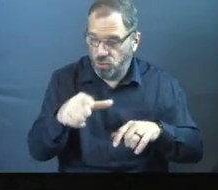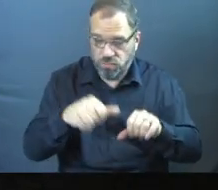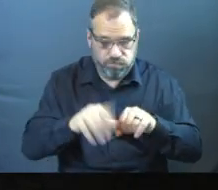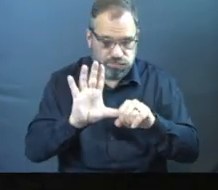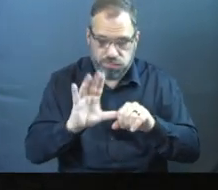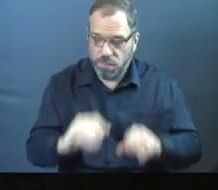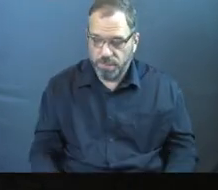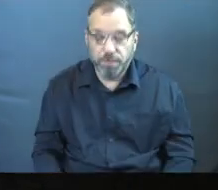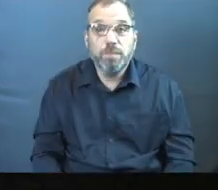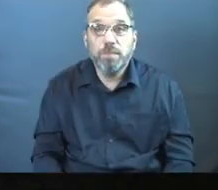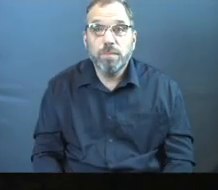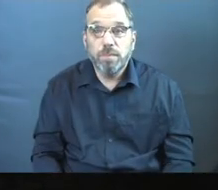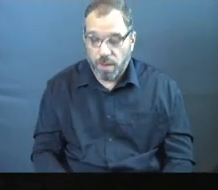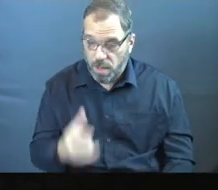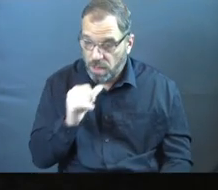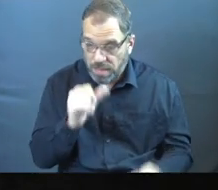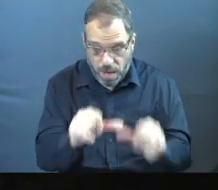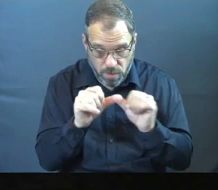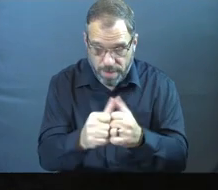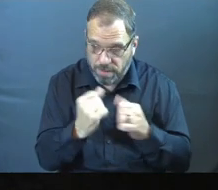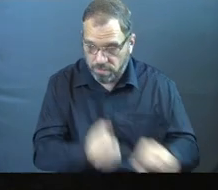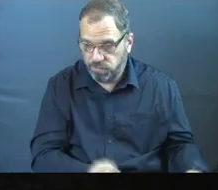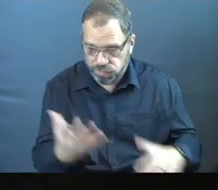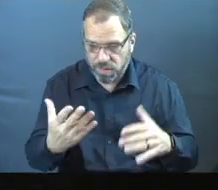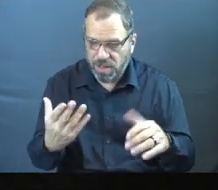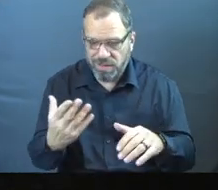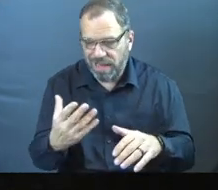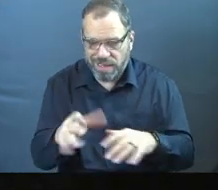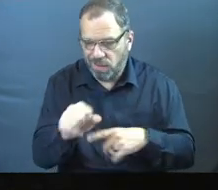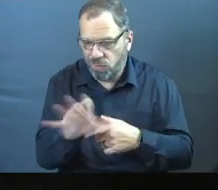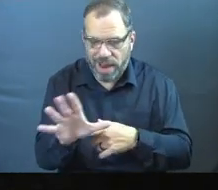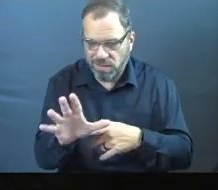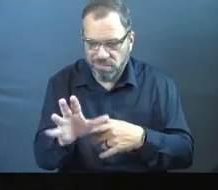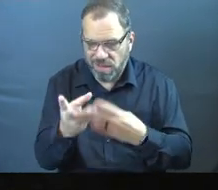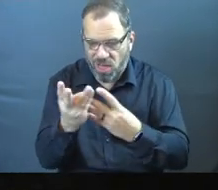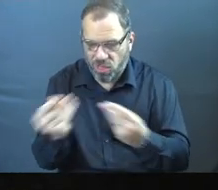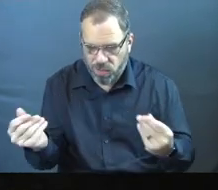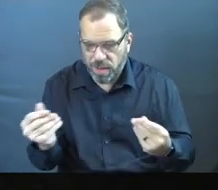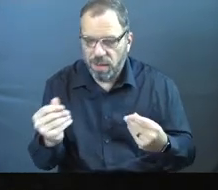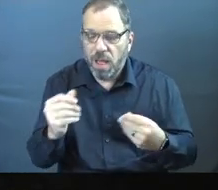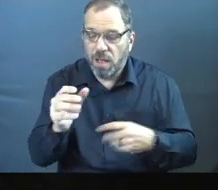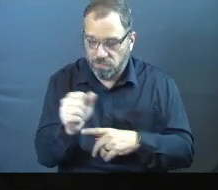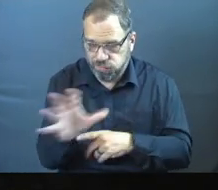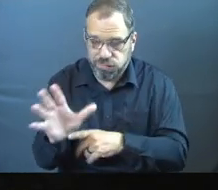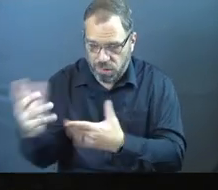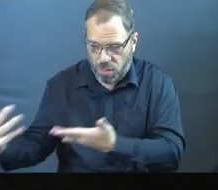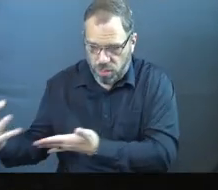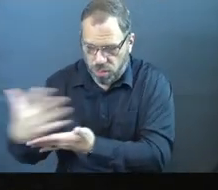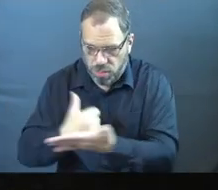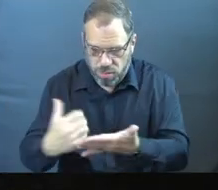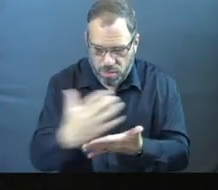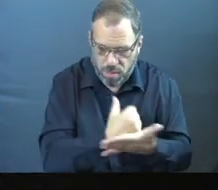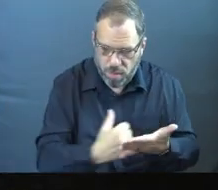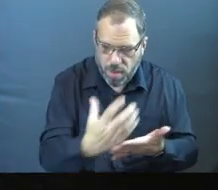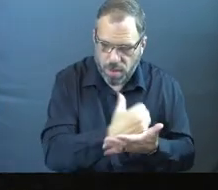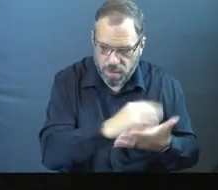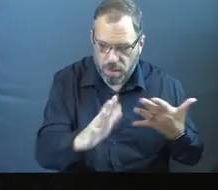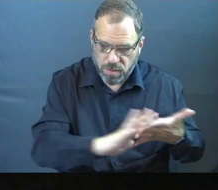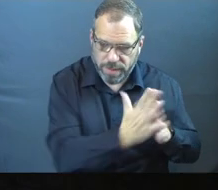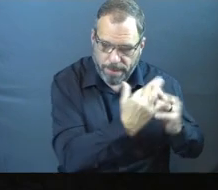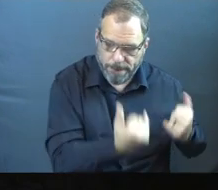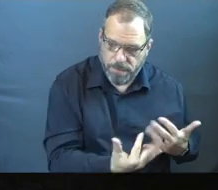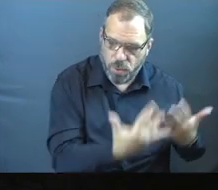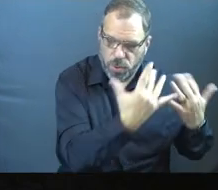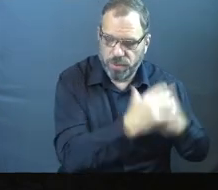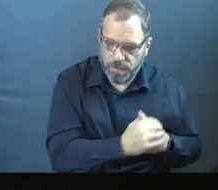nothing. Anyone who does not remain in me is thrown away like a useless branch and withers. Such branches are gathered into a pile to be